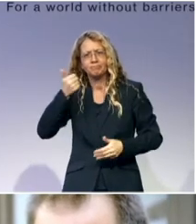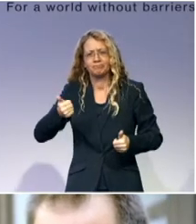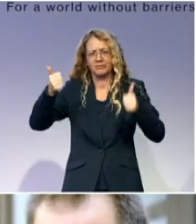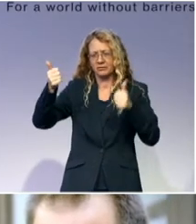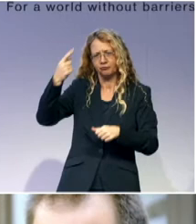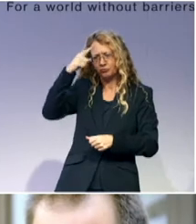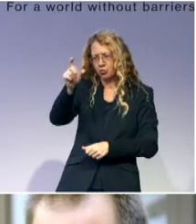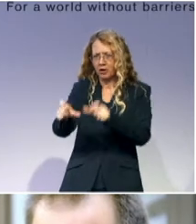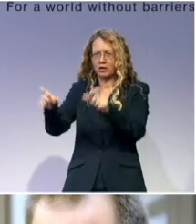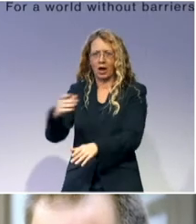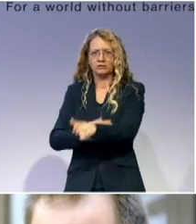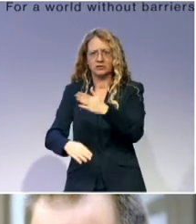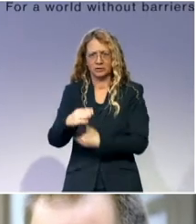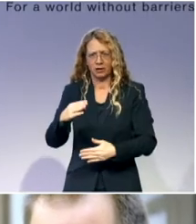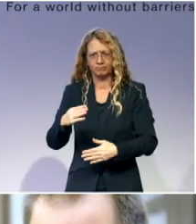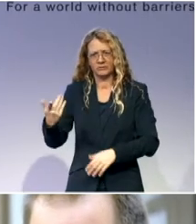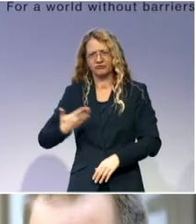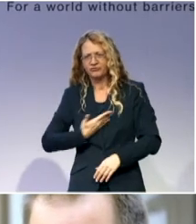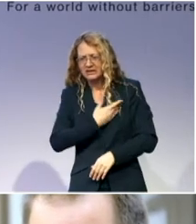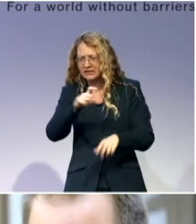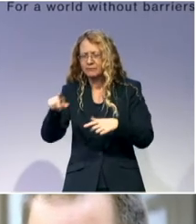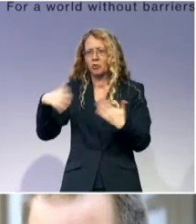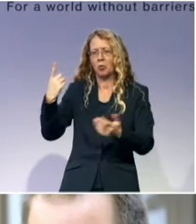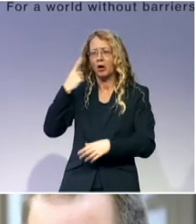intellectual and developmental disabilities.